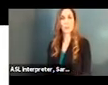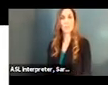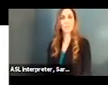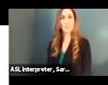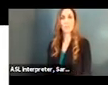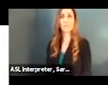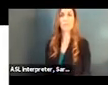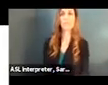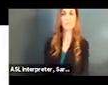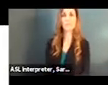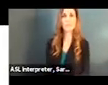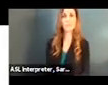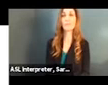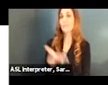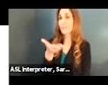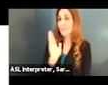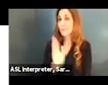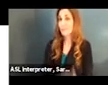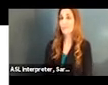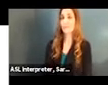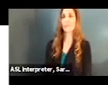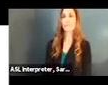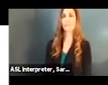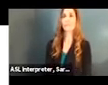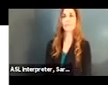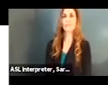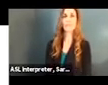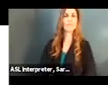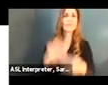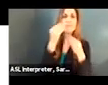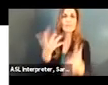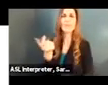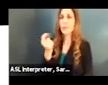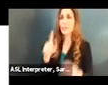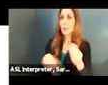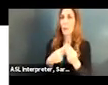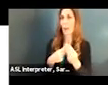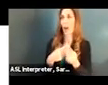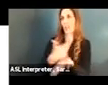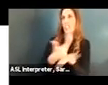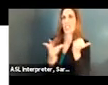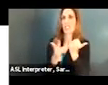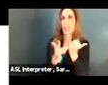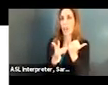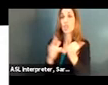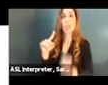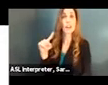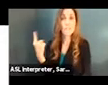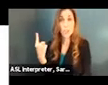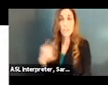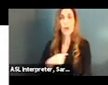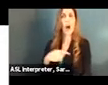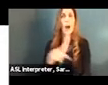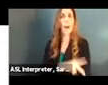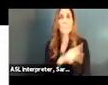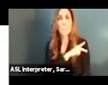So let me tell you a little bit about assistive technology. First of all, I personally